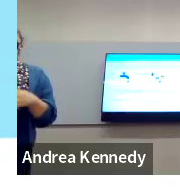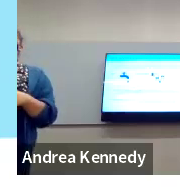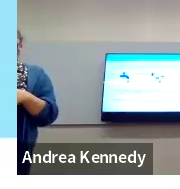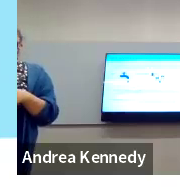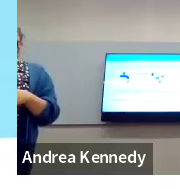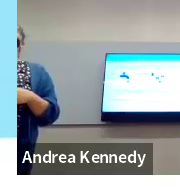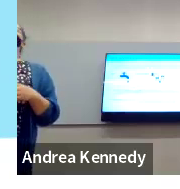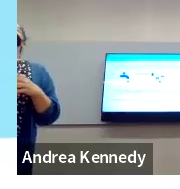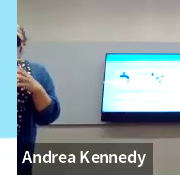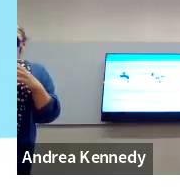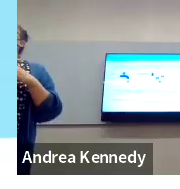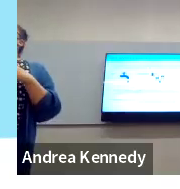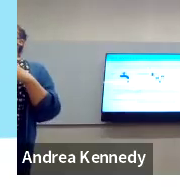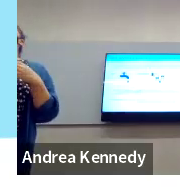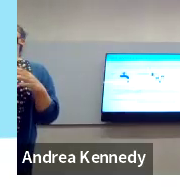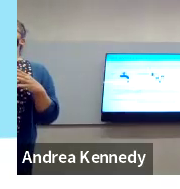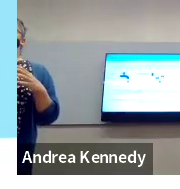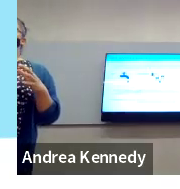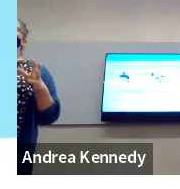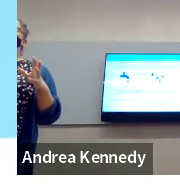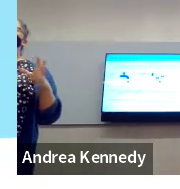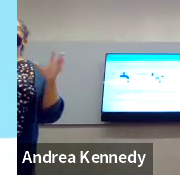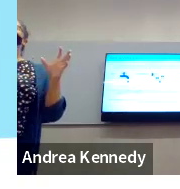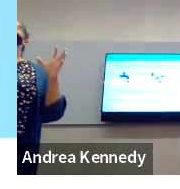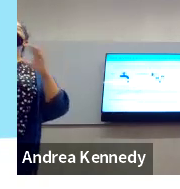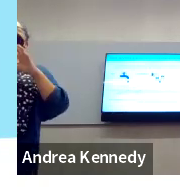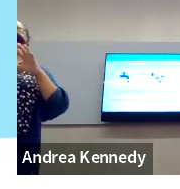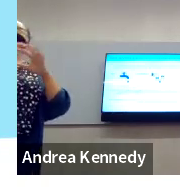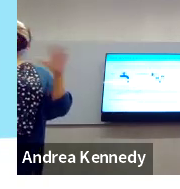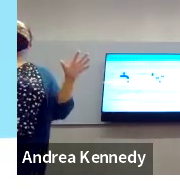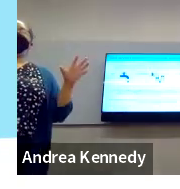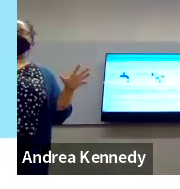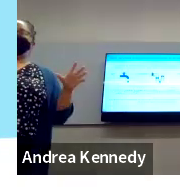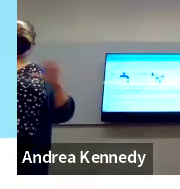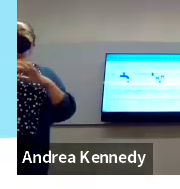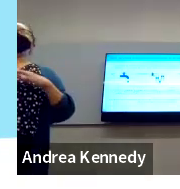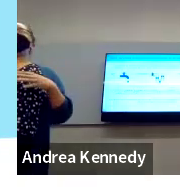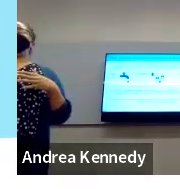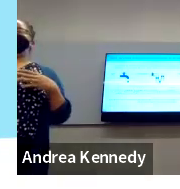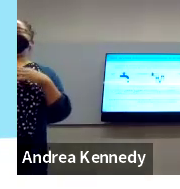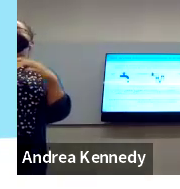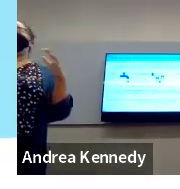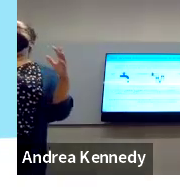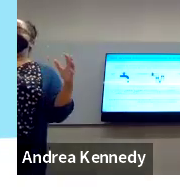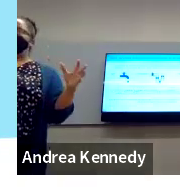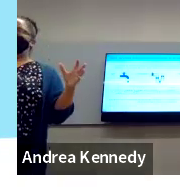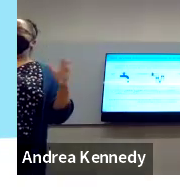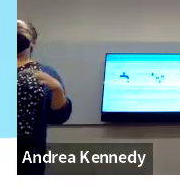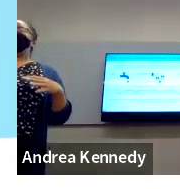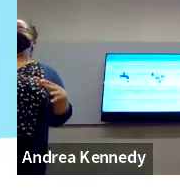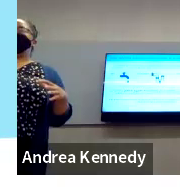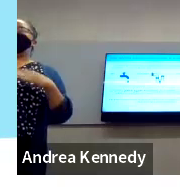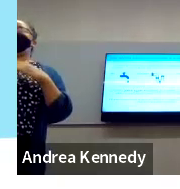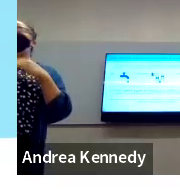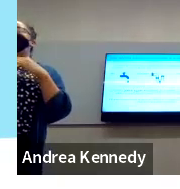those extreme jumps not happen anymore, and look at a property and divide it up